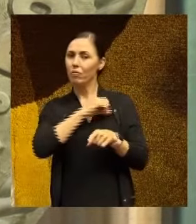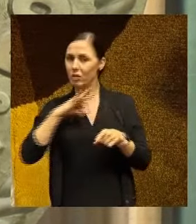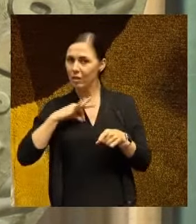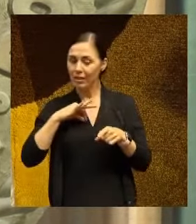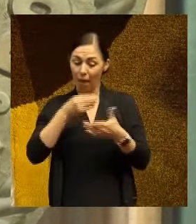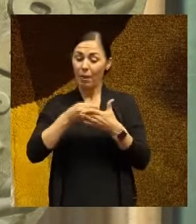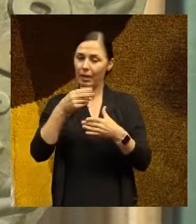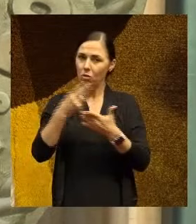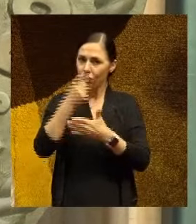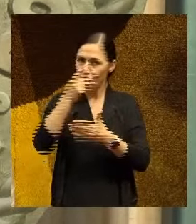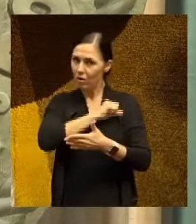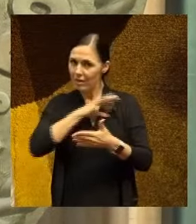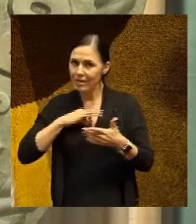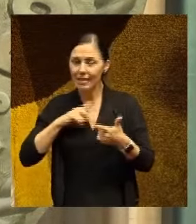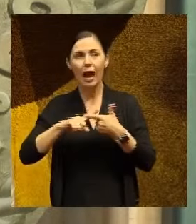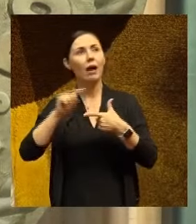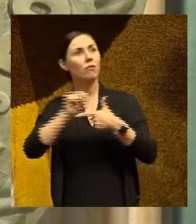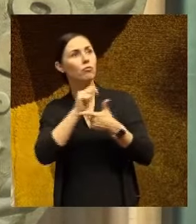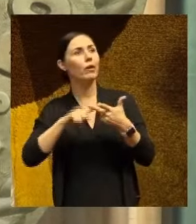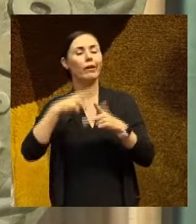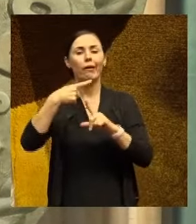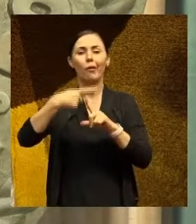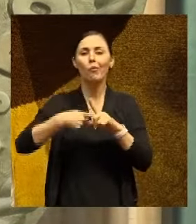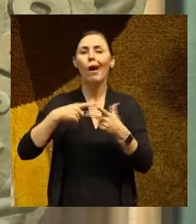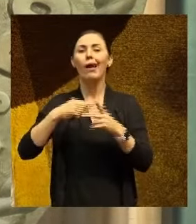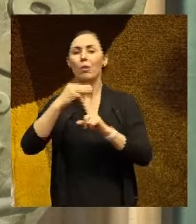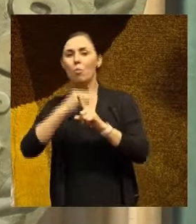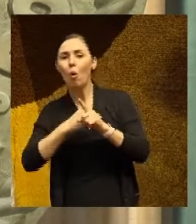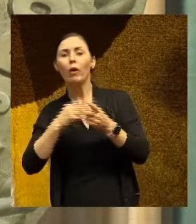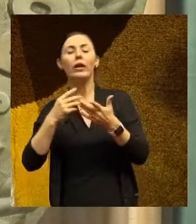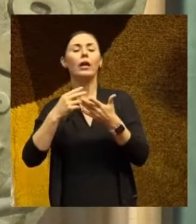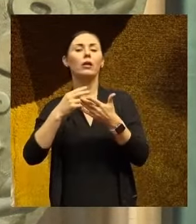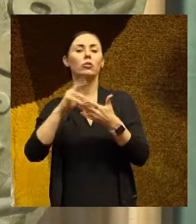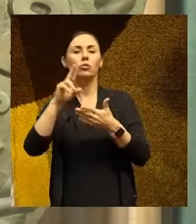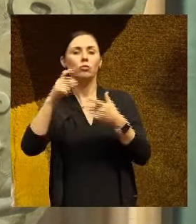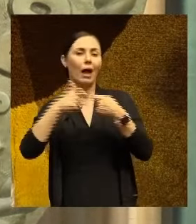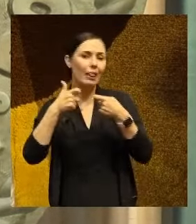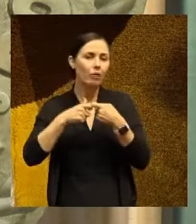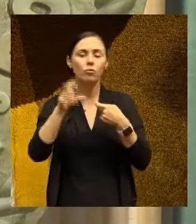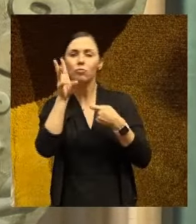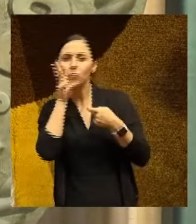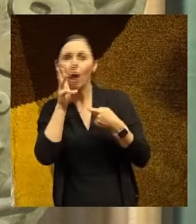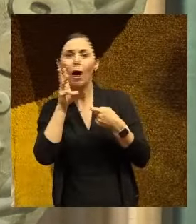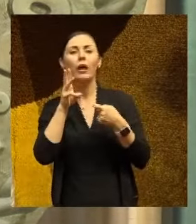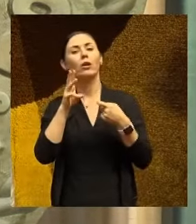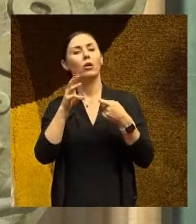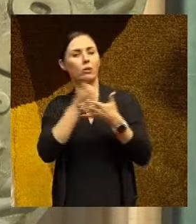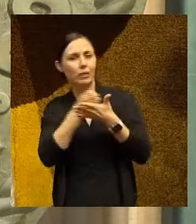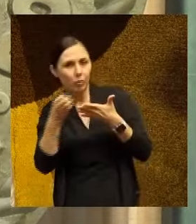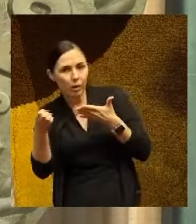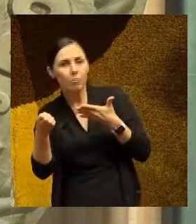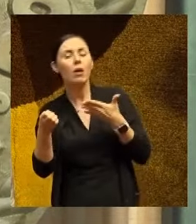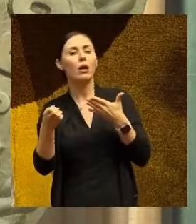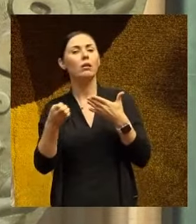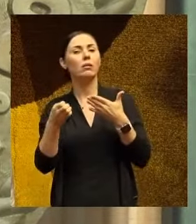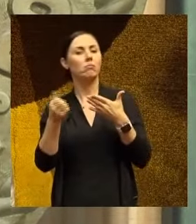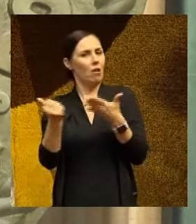rent, mortgage, utilities, and supplies, or equipment related to COVID-19.